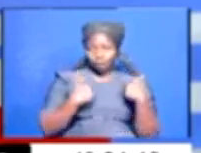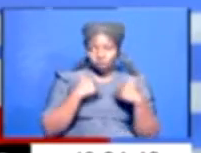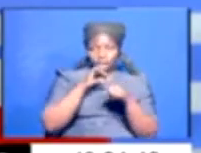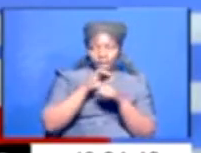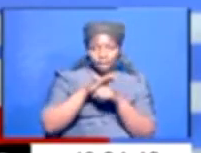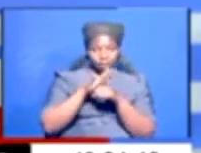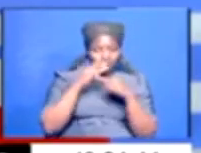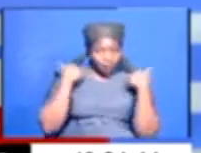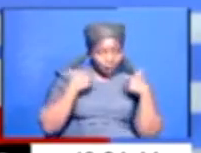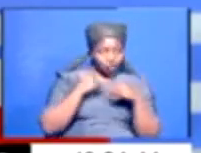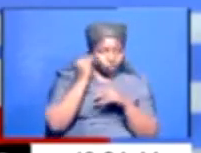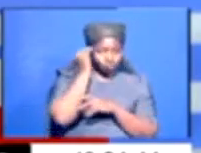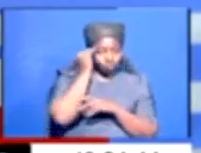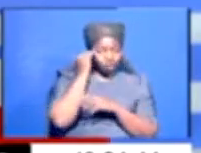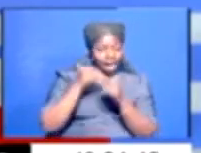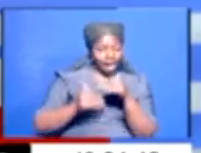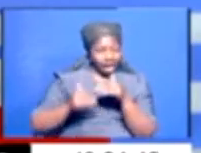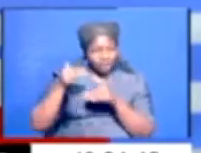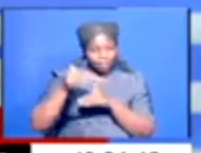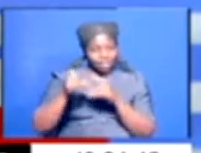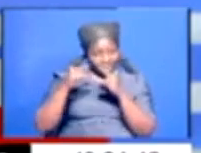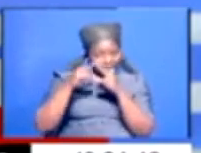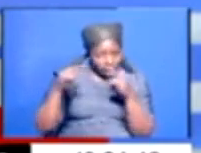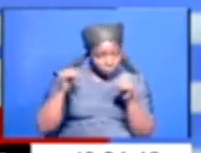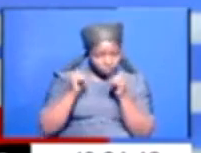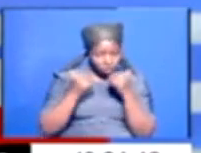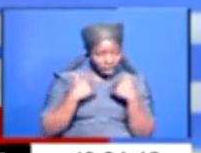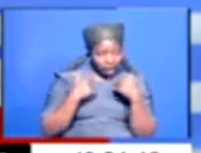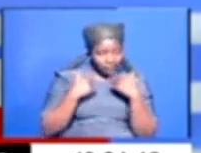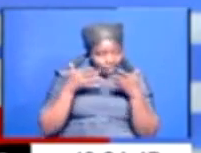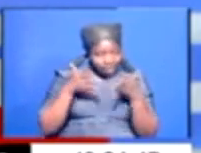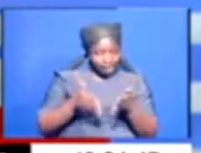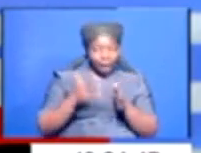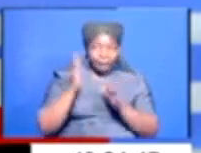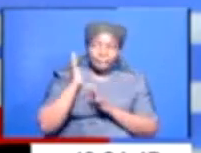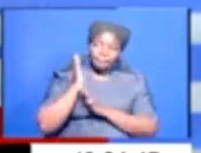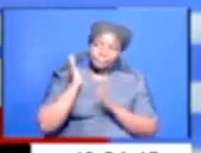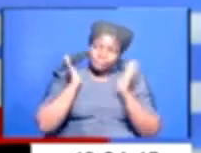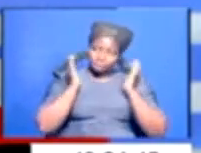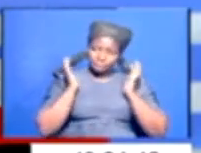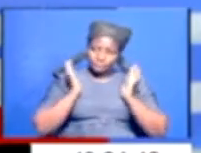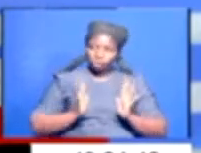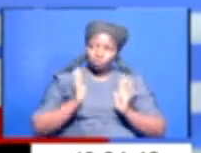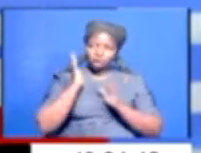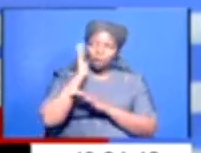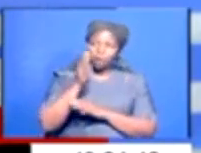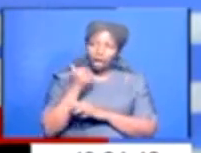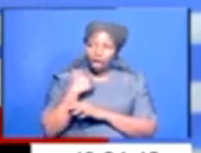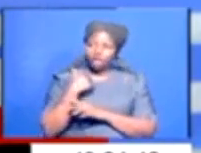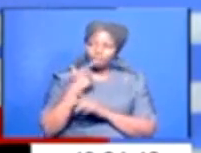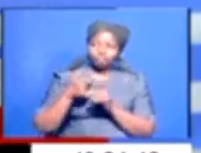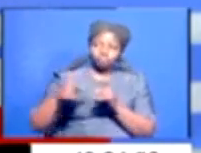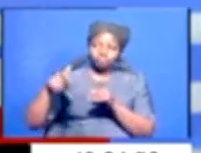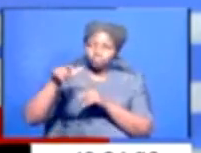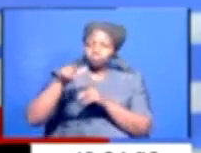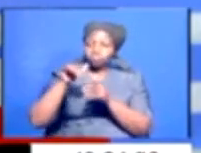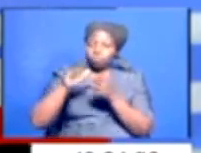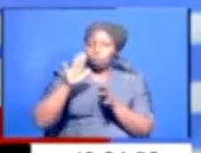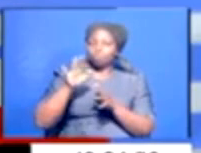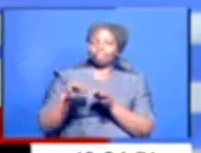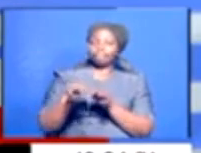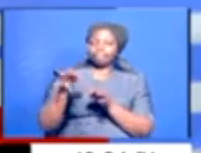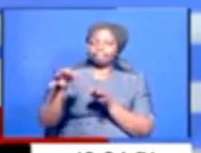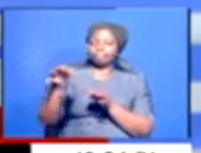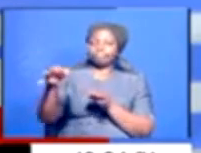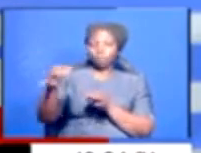this camp that we are having now, I would have increased by a number of meters again so that I may go to the bracket,